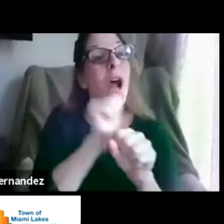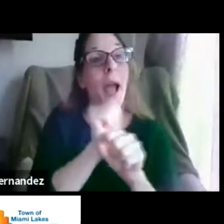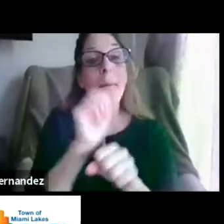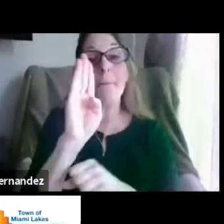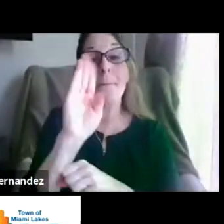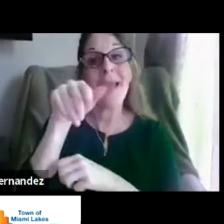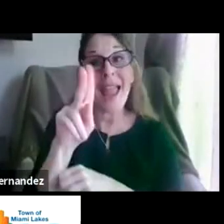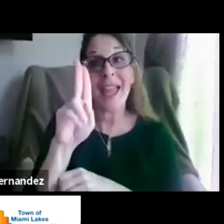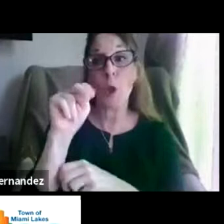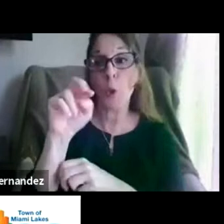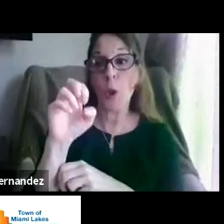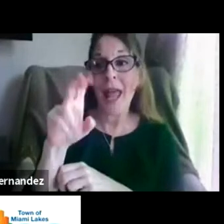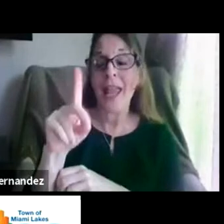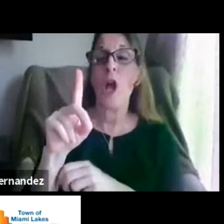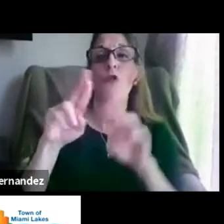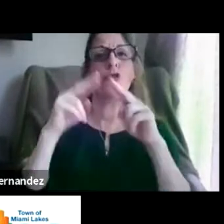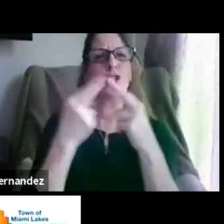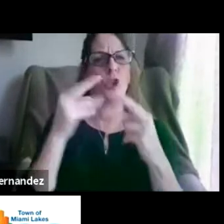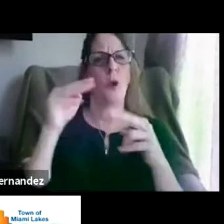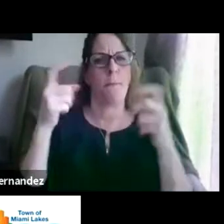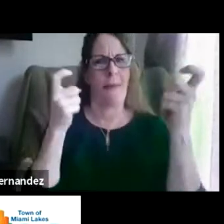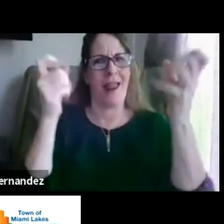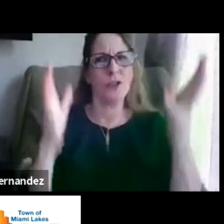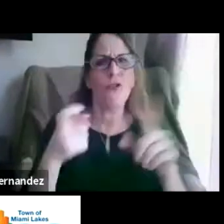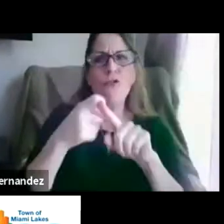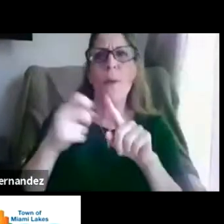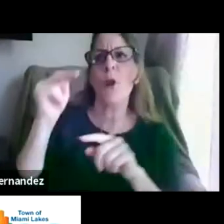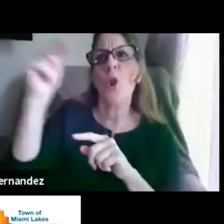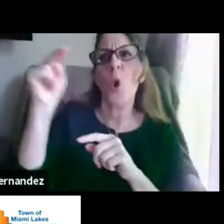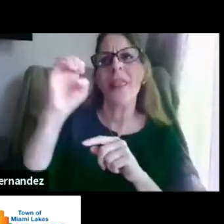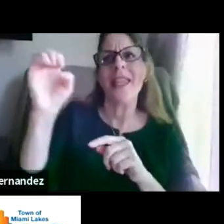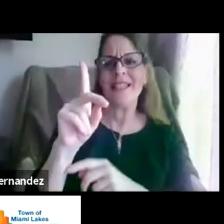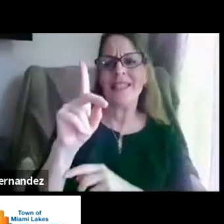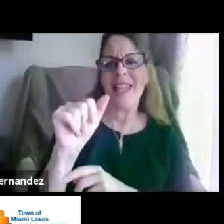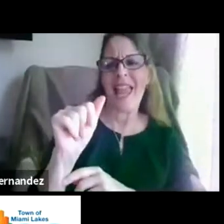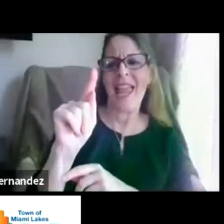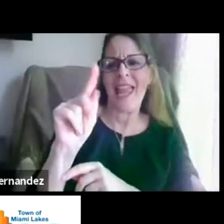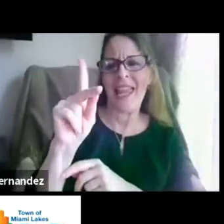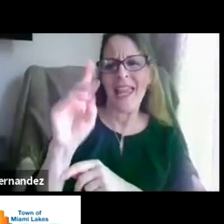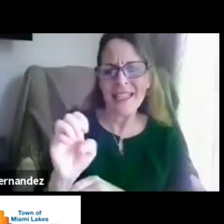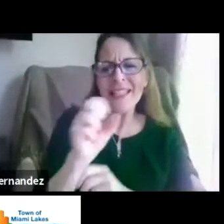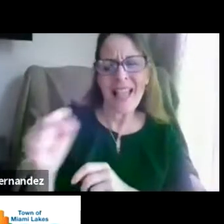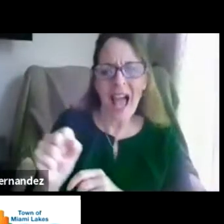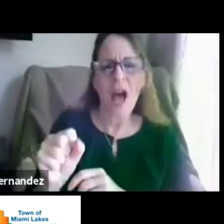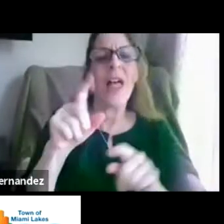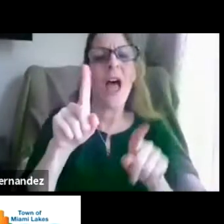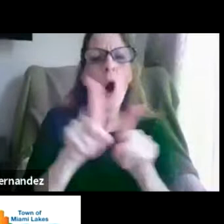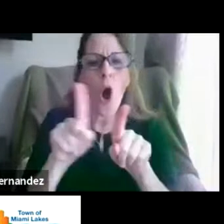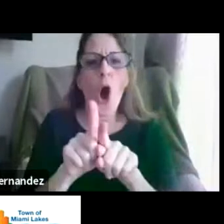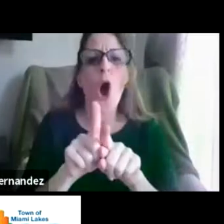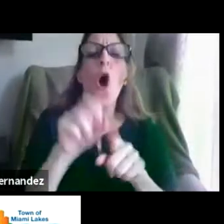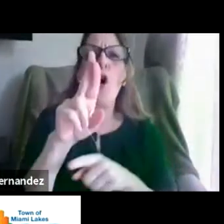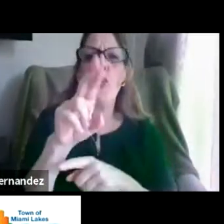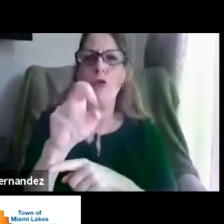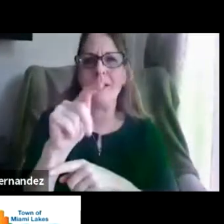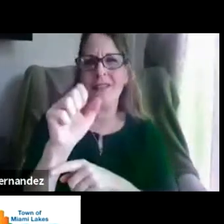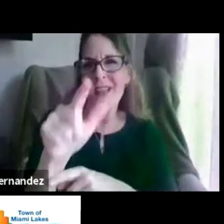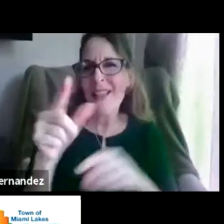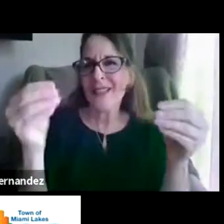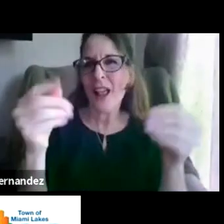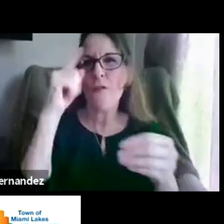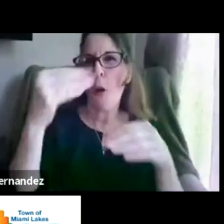United included regional manager from the Northeast Dade South Broward market, as well as the retail sales manager for